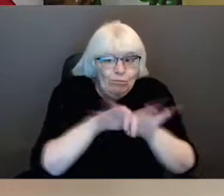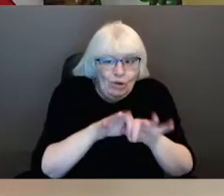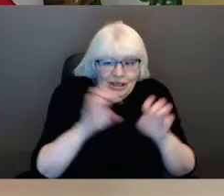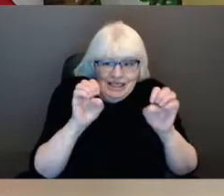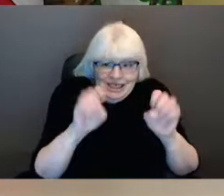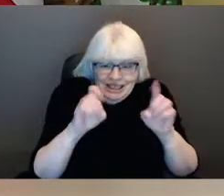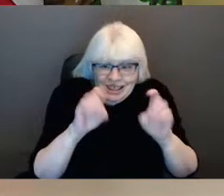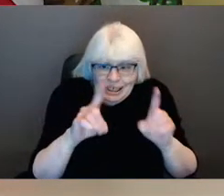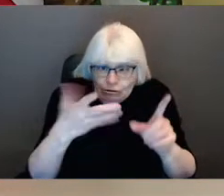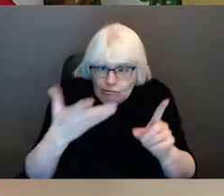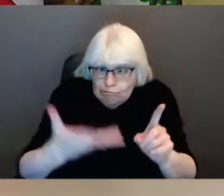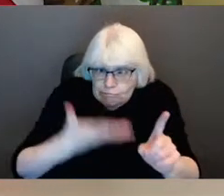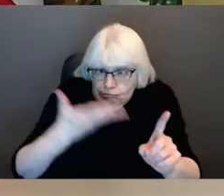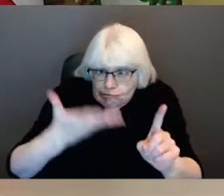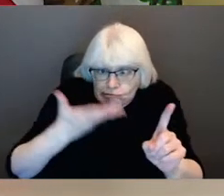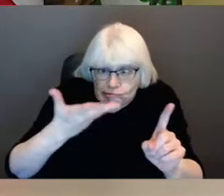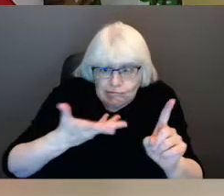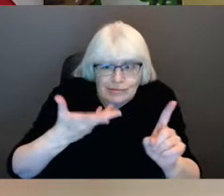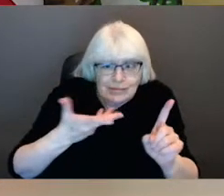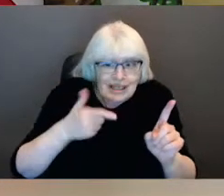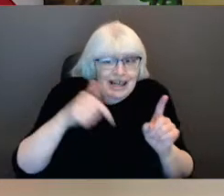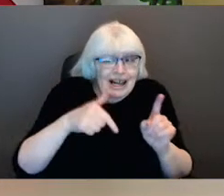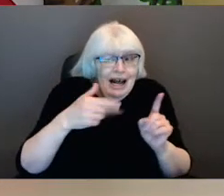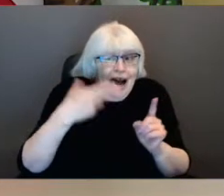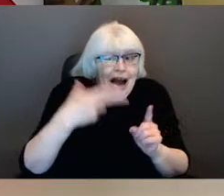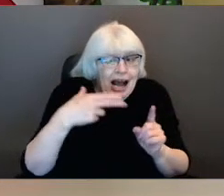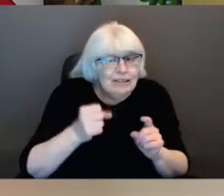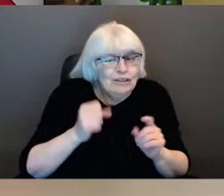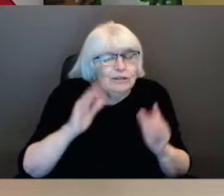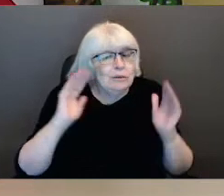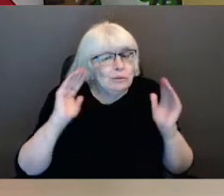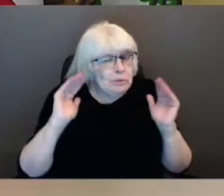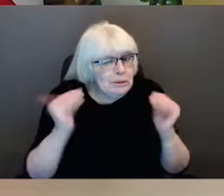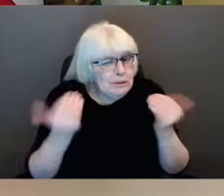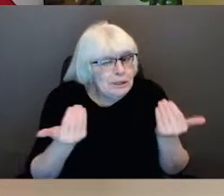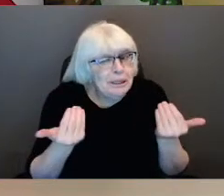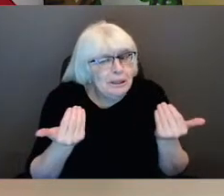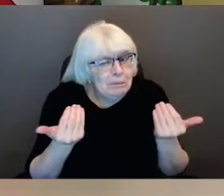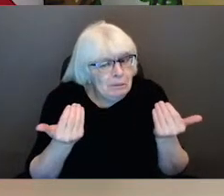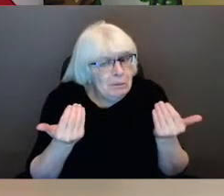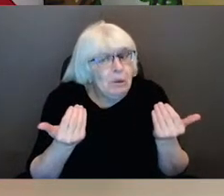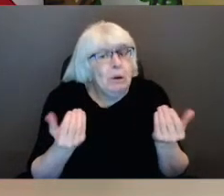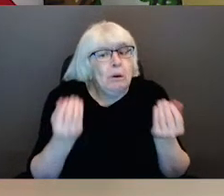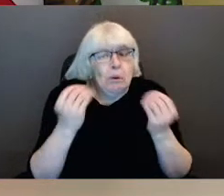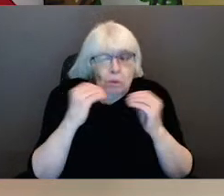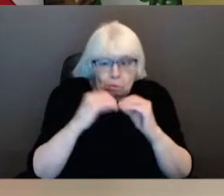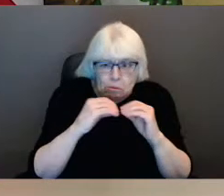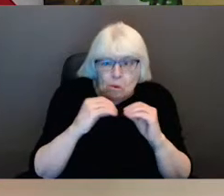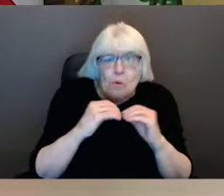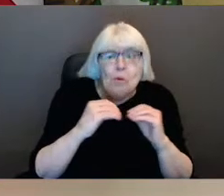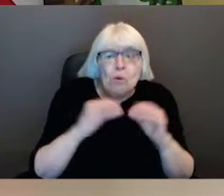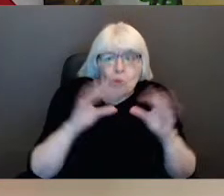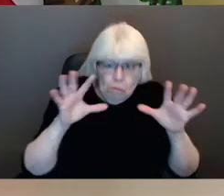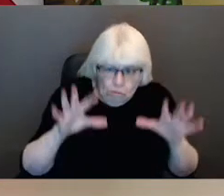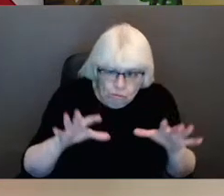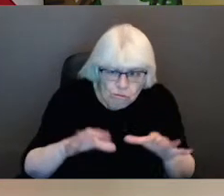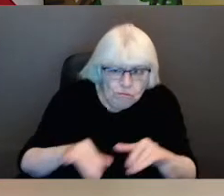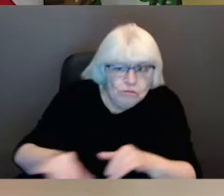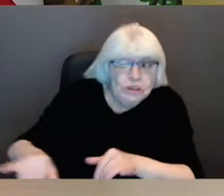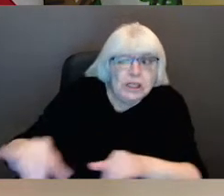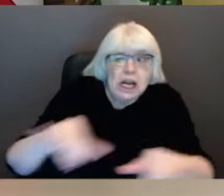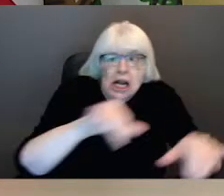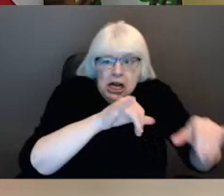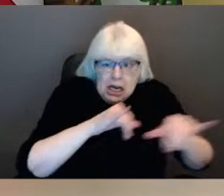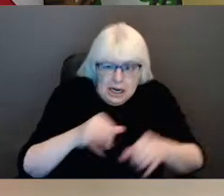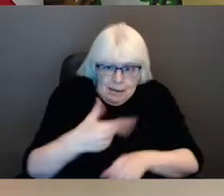With the high schools, we seem to have more uniform vaccination rates, and I wonder if that might be tied to, providing those in